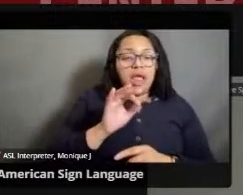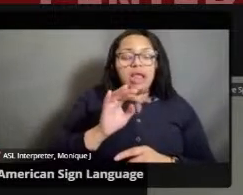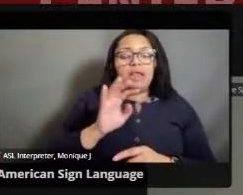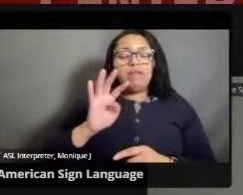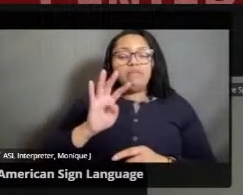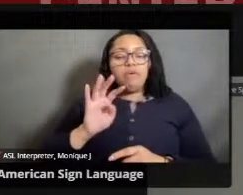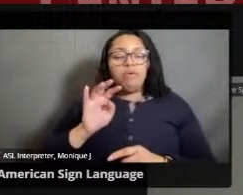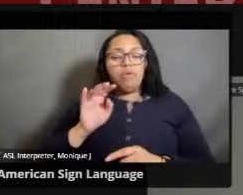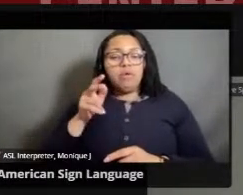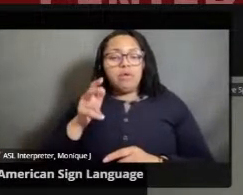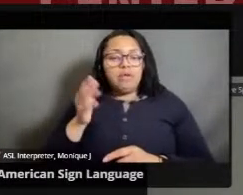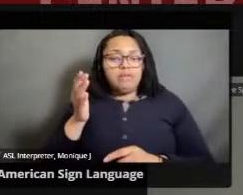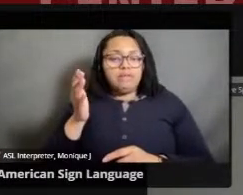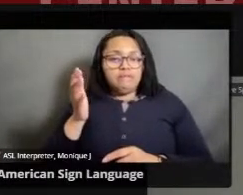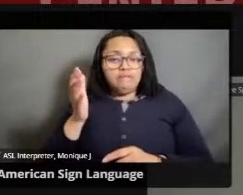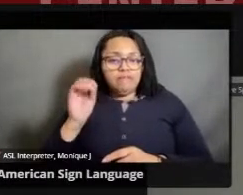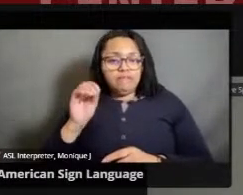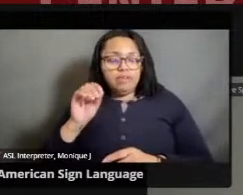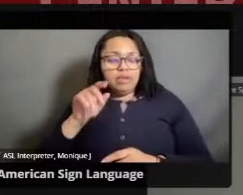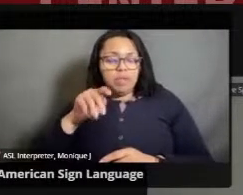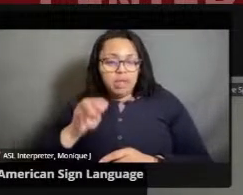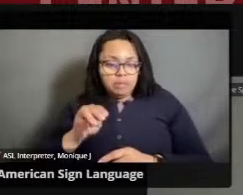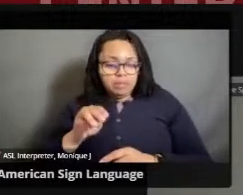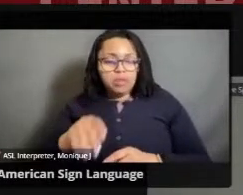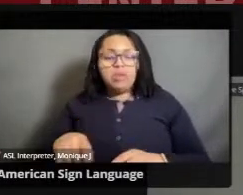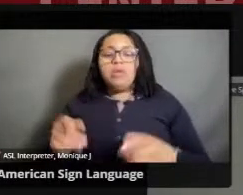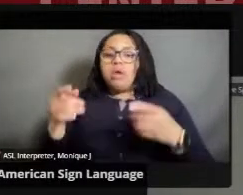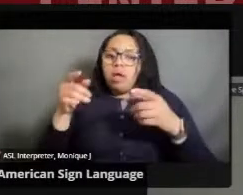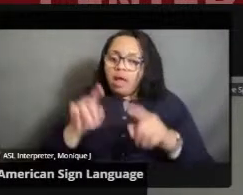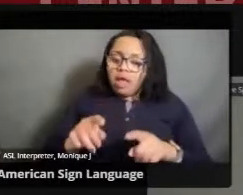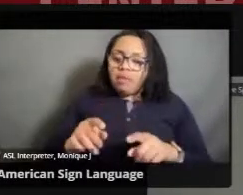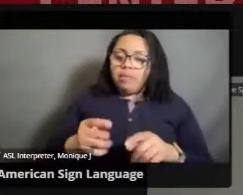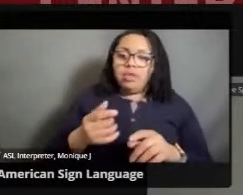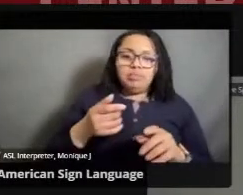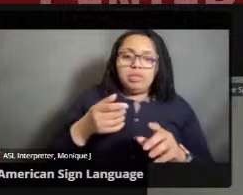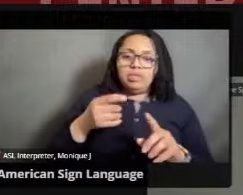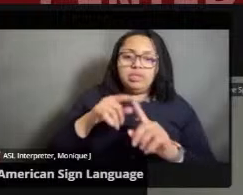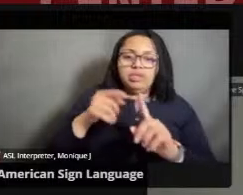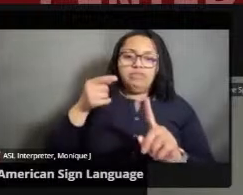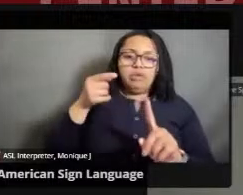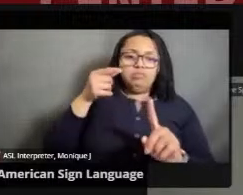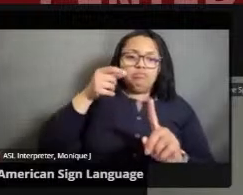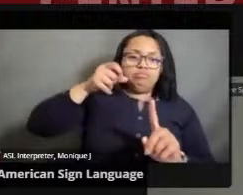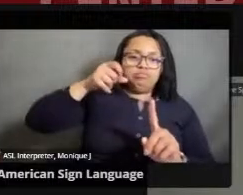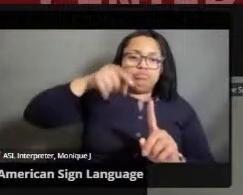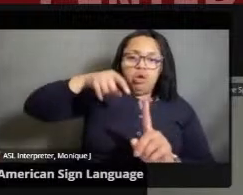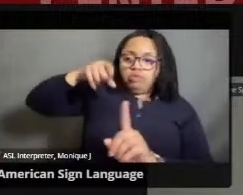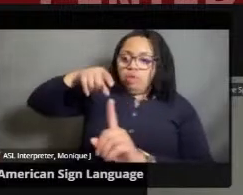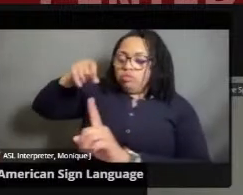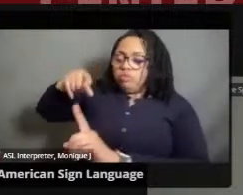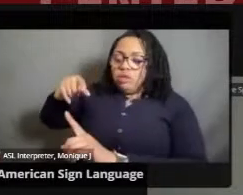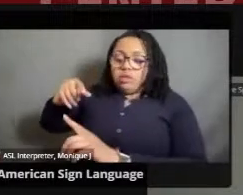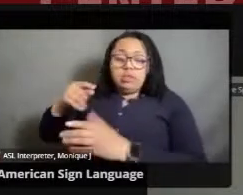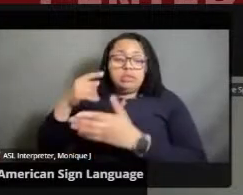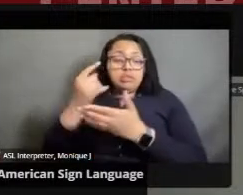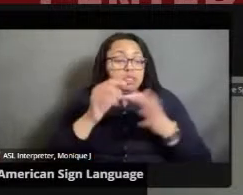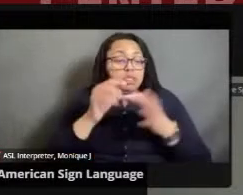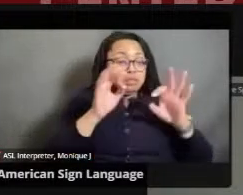pattern to the entity's targets. One time it would be families, other times mosques. Another time